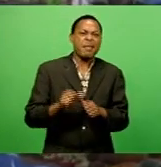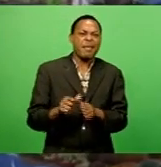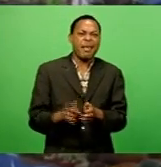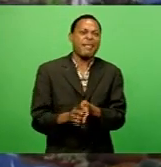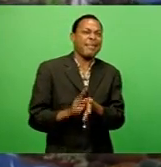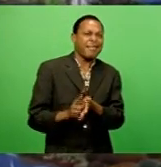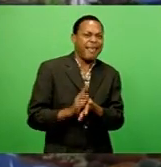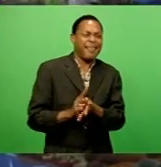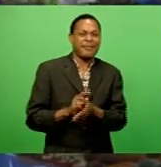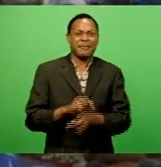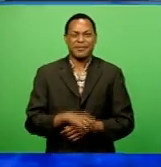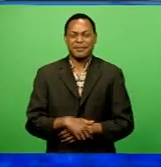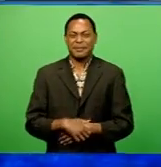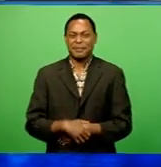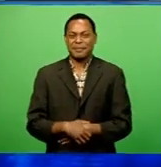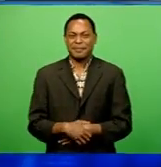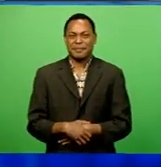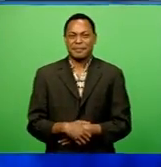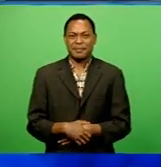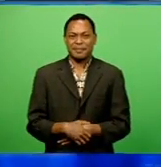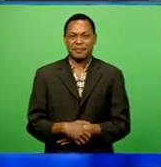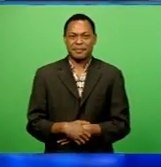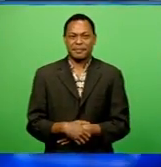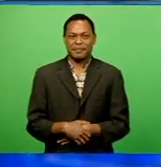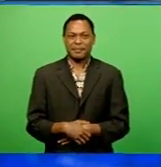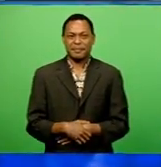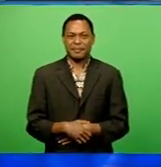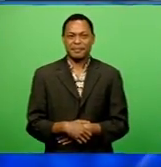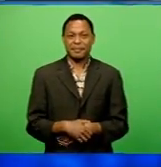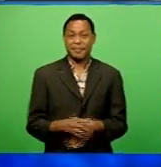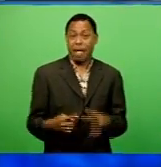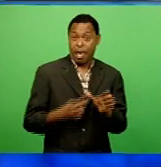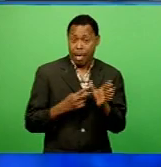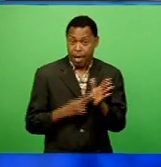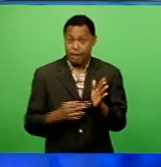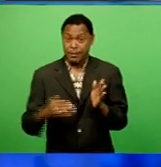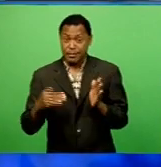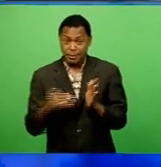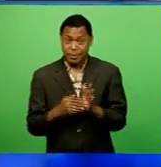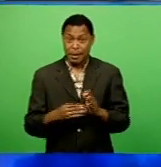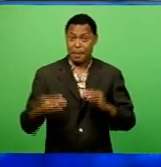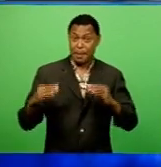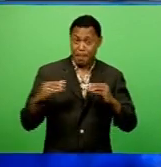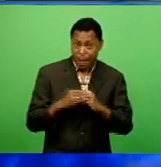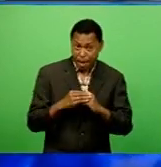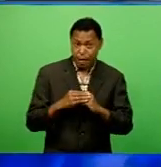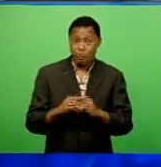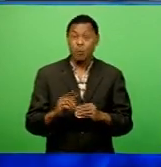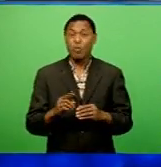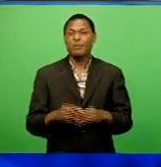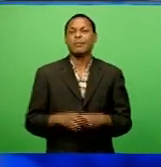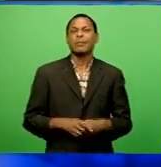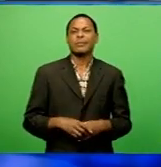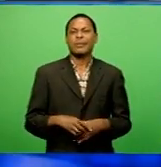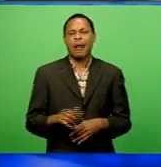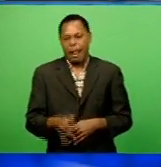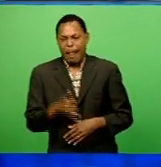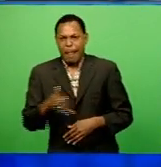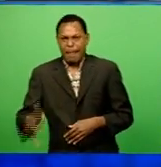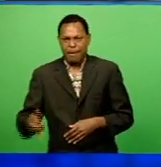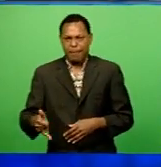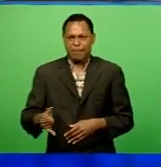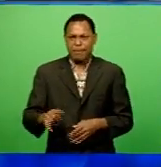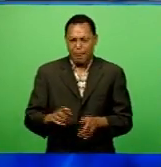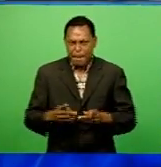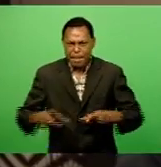Naikaso, FBC News. ANZ Bank's Fiji country head Saud Minam is leaving the post at the end of April.